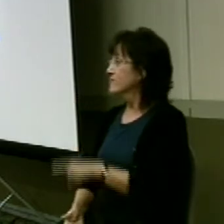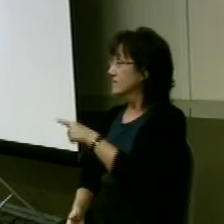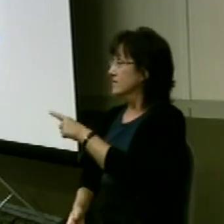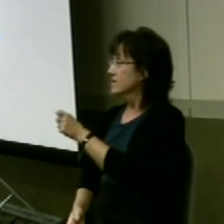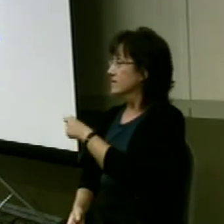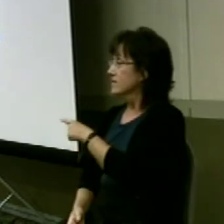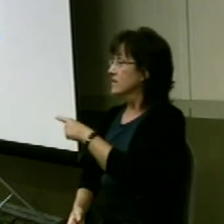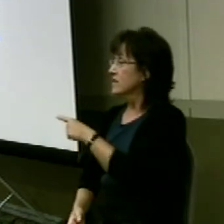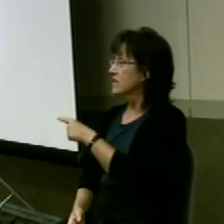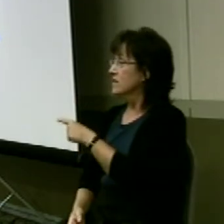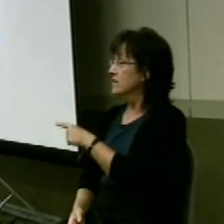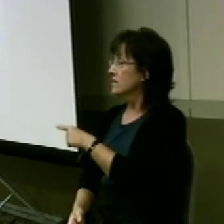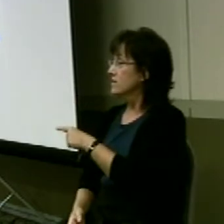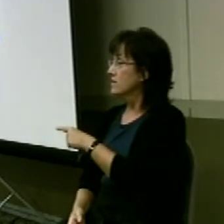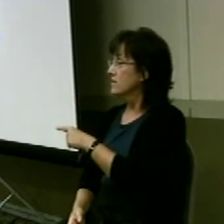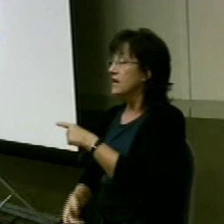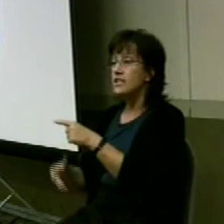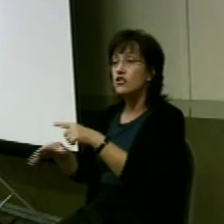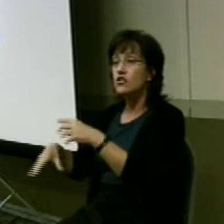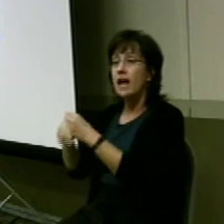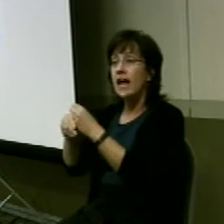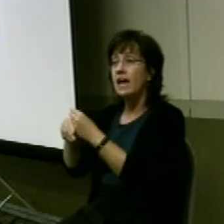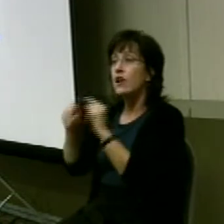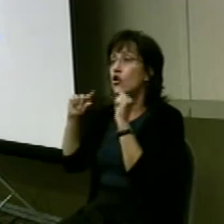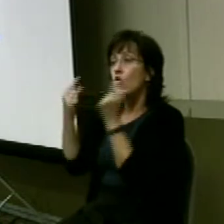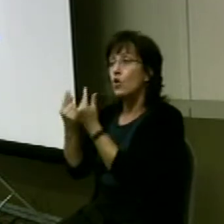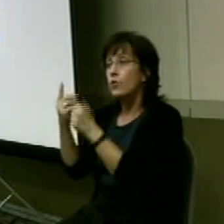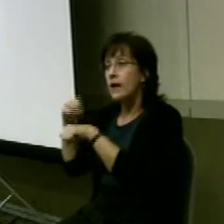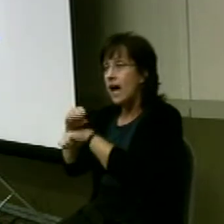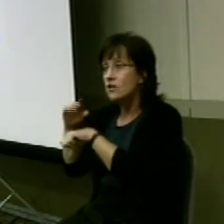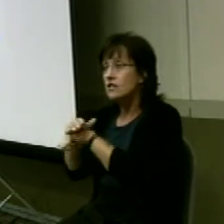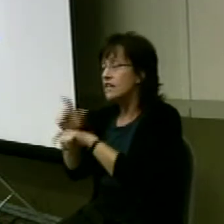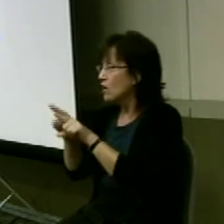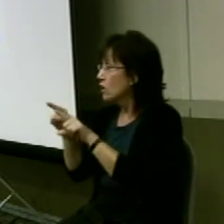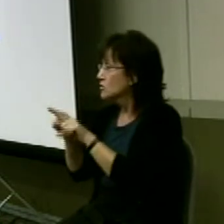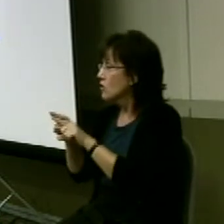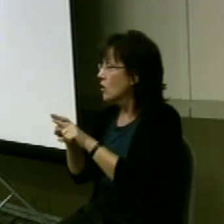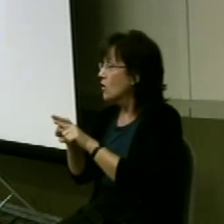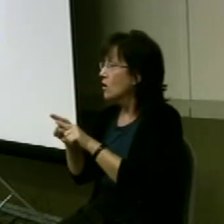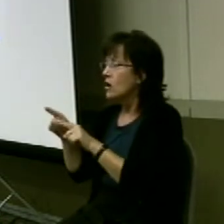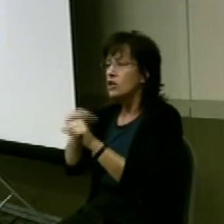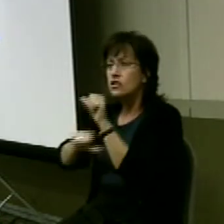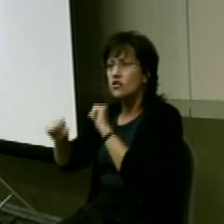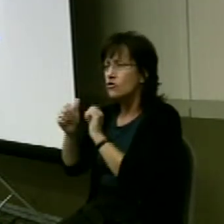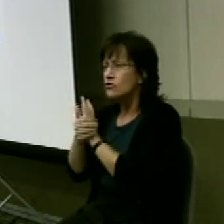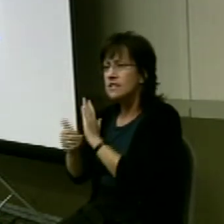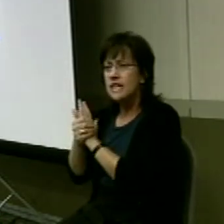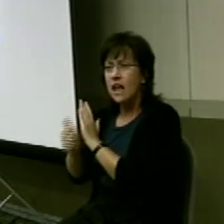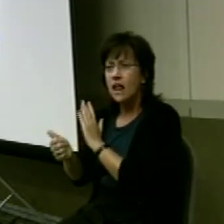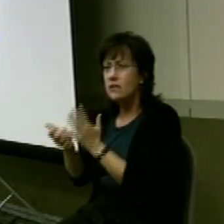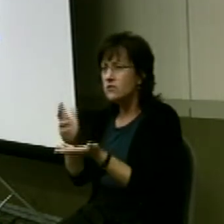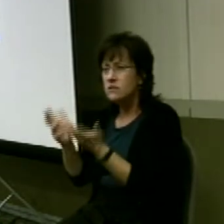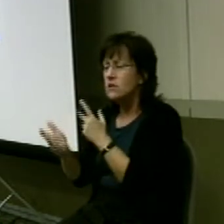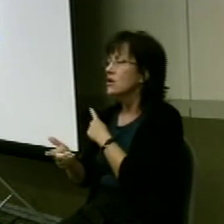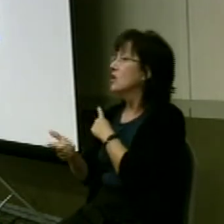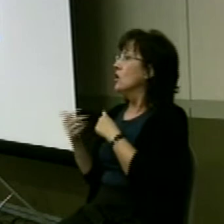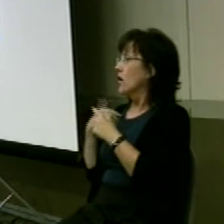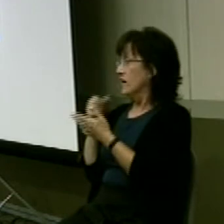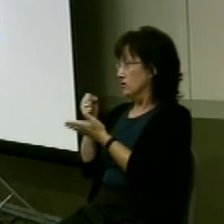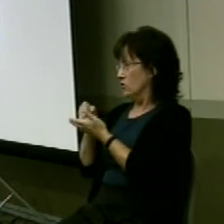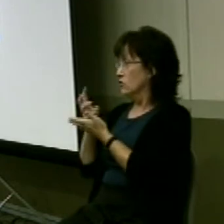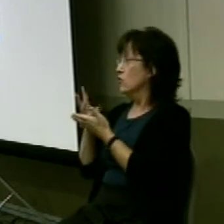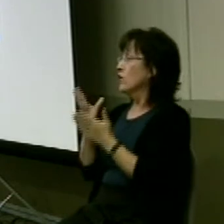Brenda or myself? Yes? Did you also supplement it with reduced group? counseling also, with the social